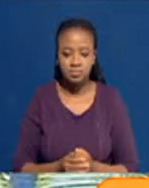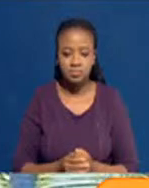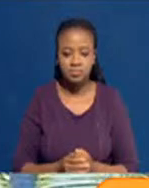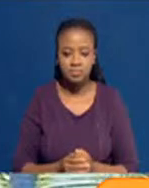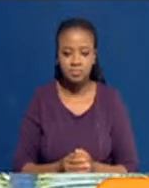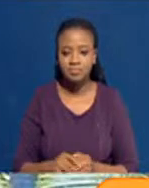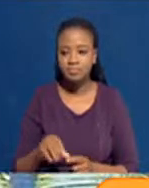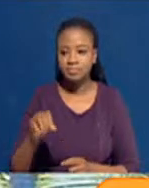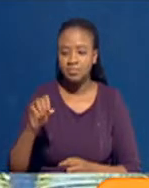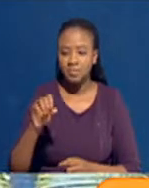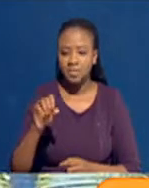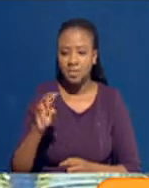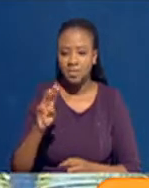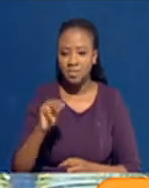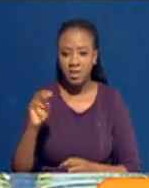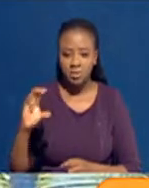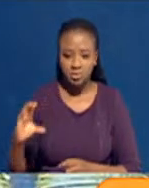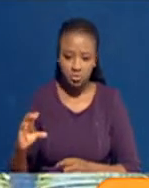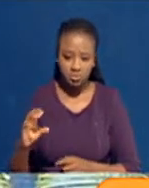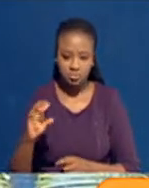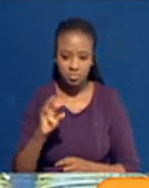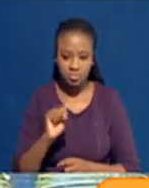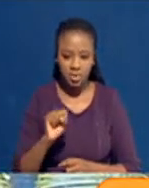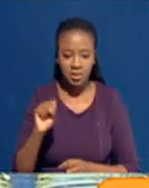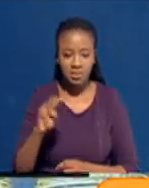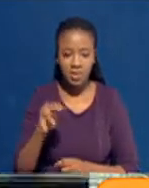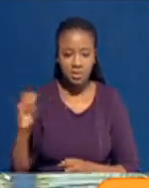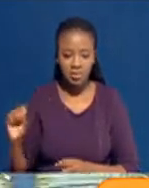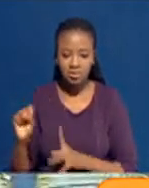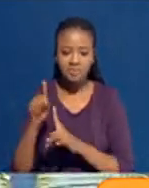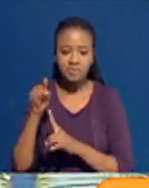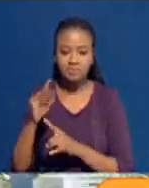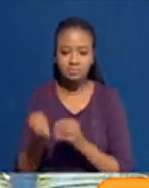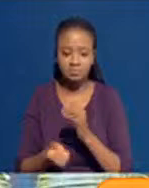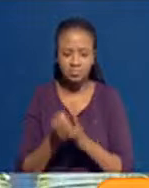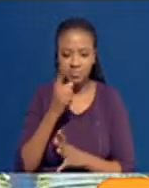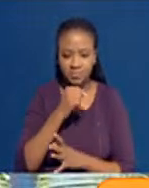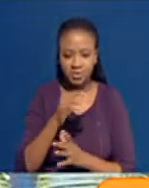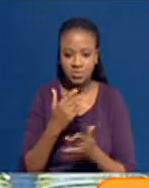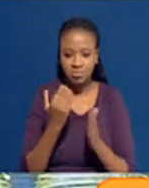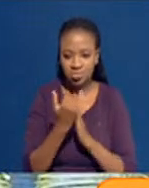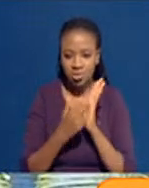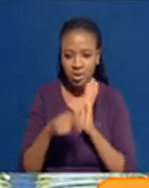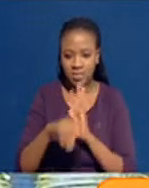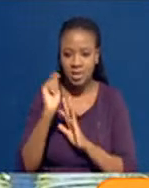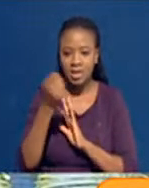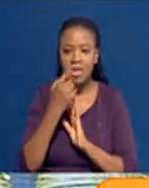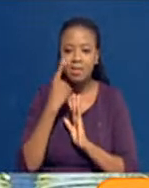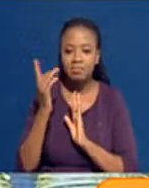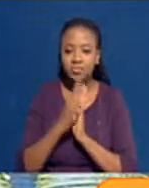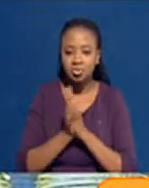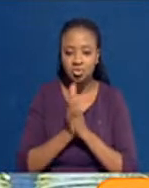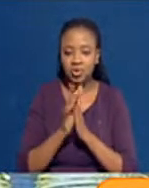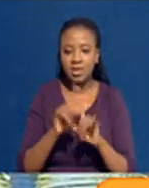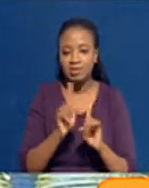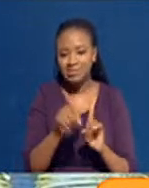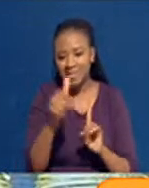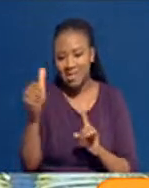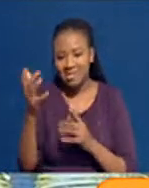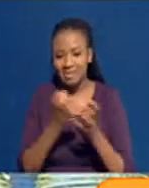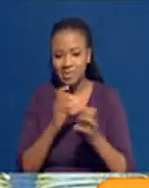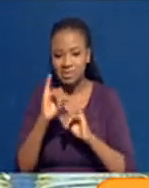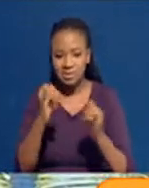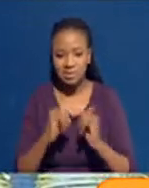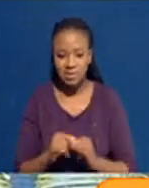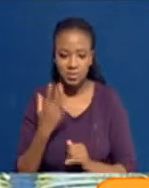Microsoft has unveiled its global digital skills program in Kenya. Denis Otieno has the details of this and other stories